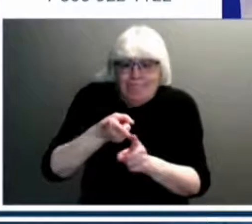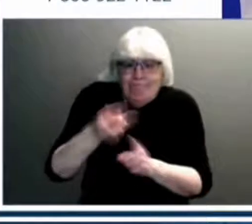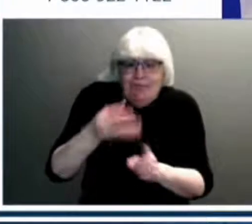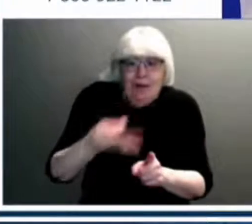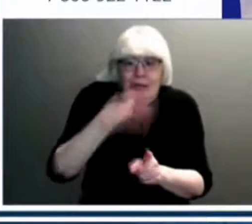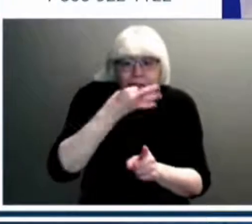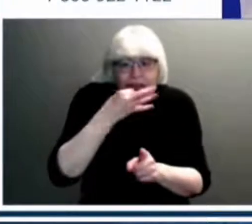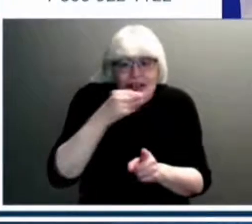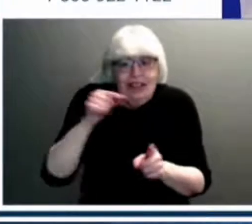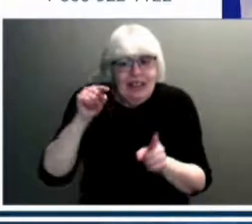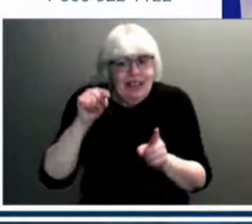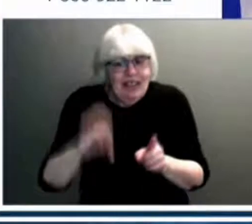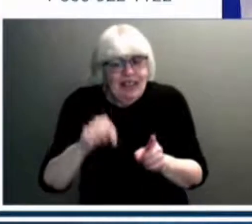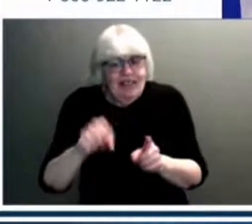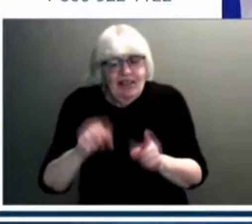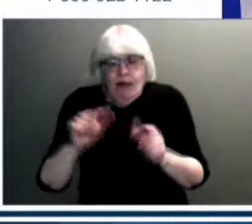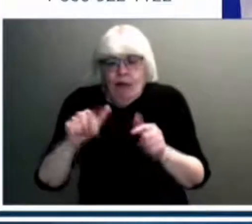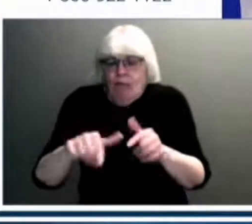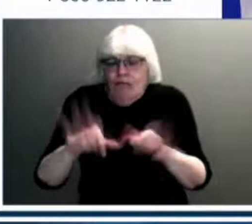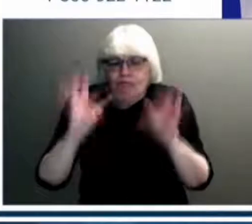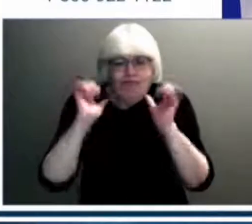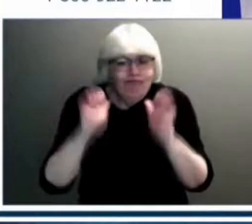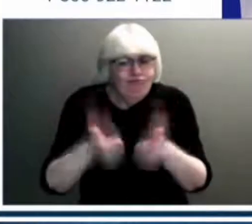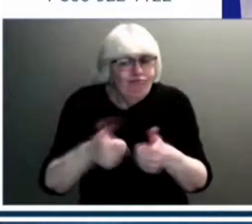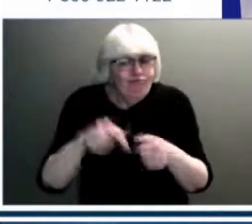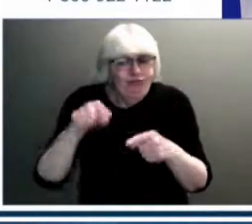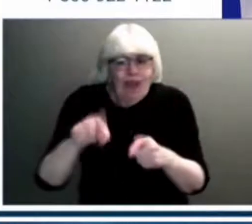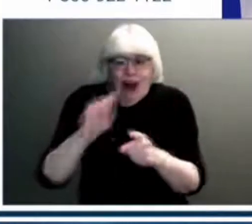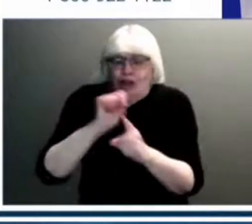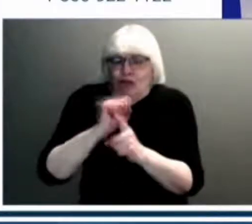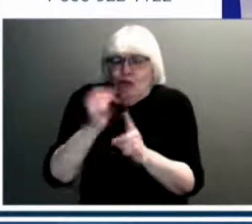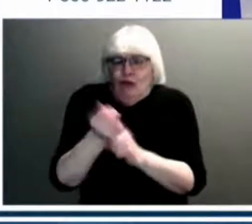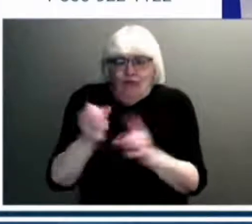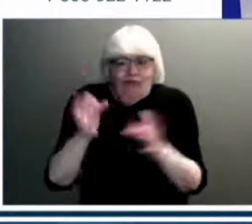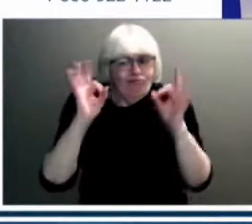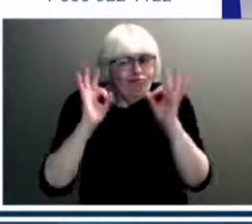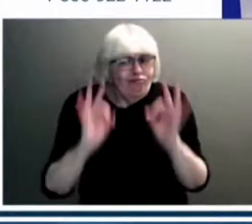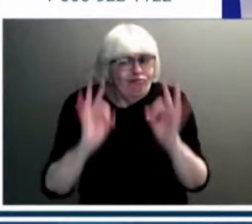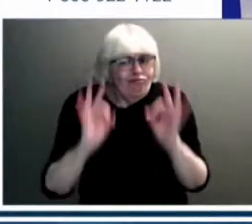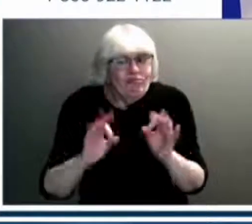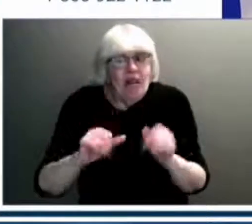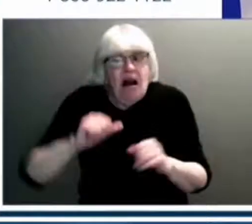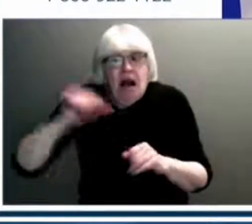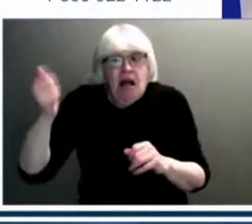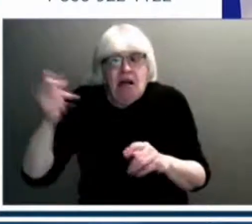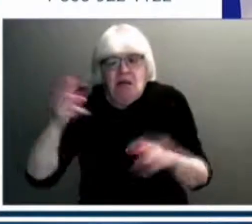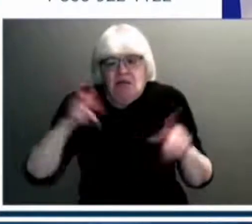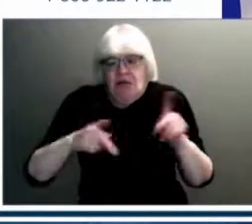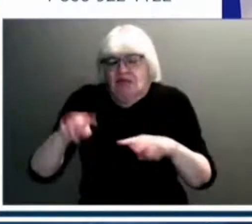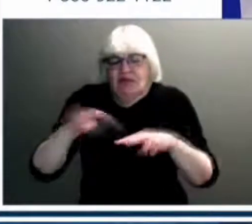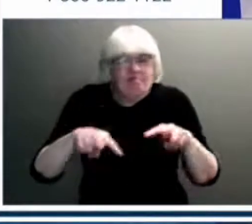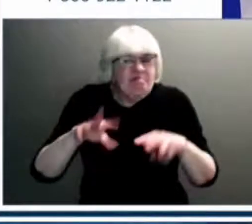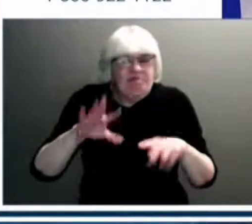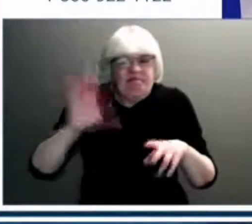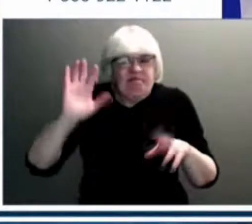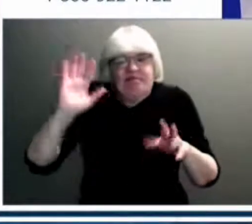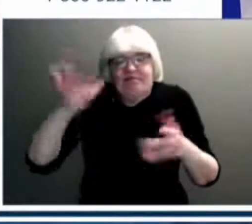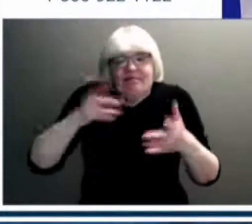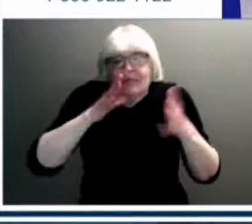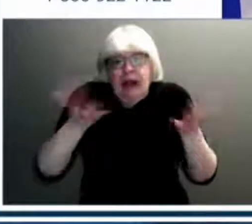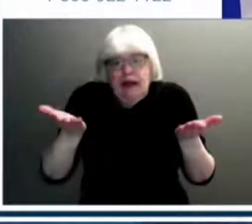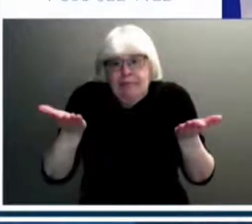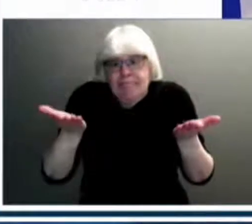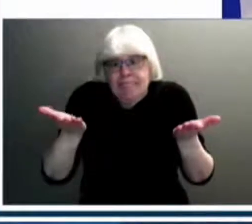this situation. There may be others that say otherwise. That's the nature of experts, I guess. But for